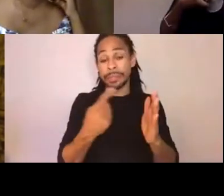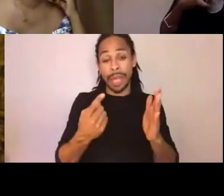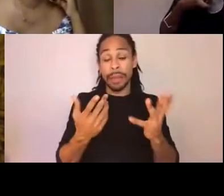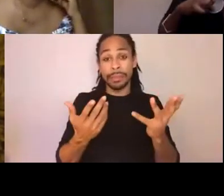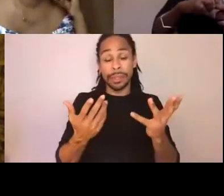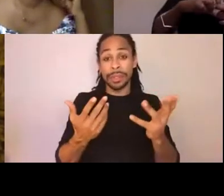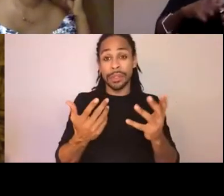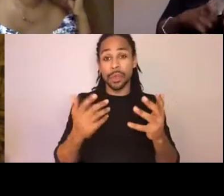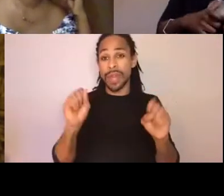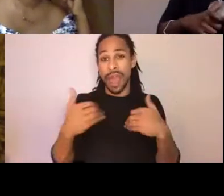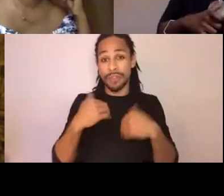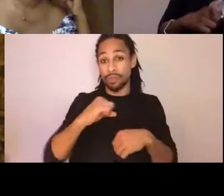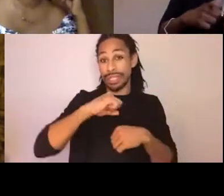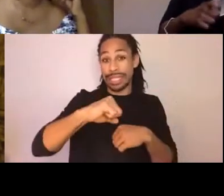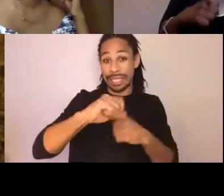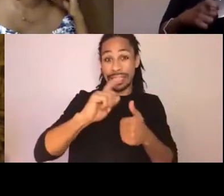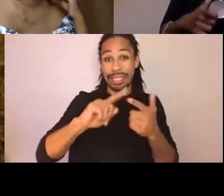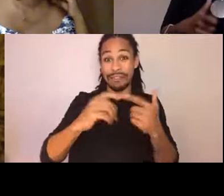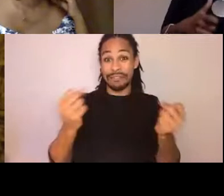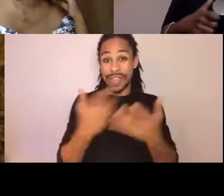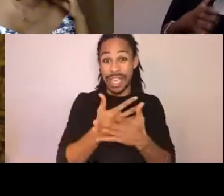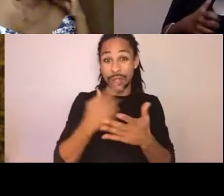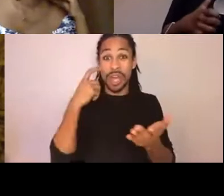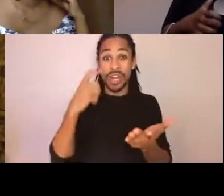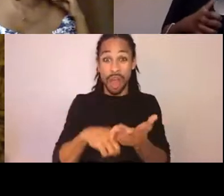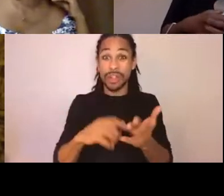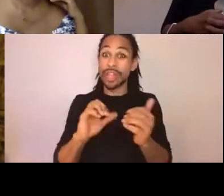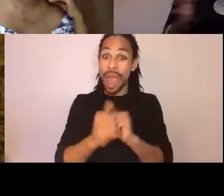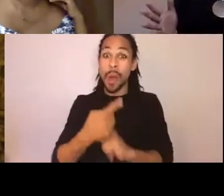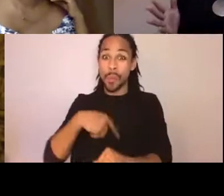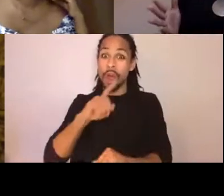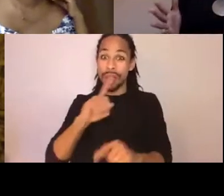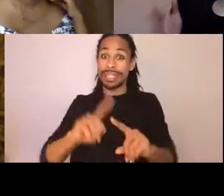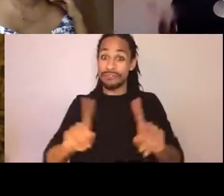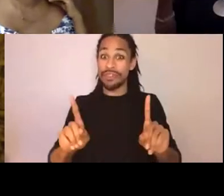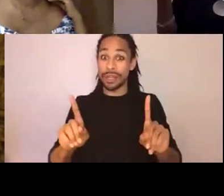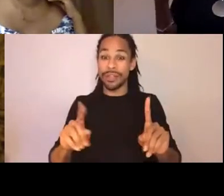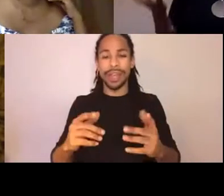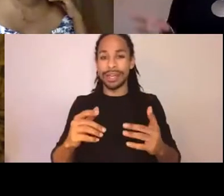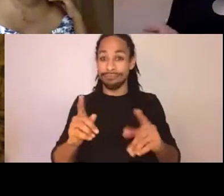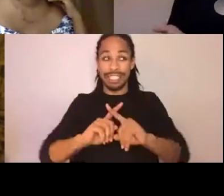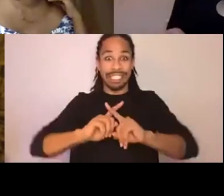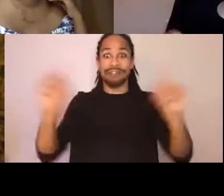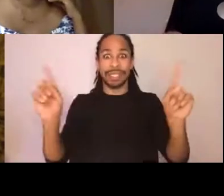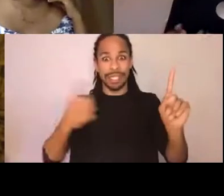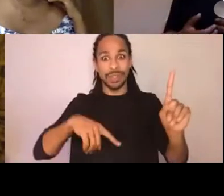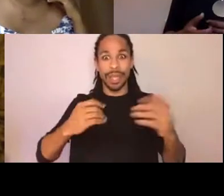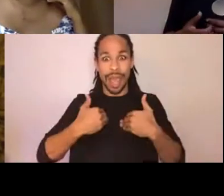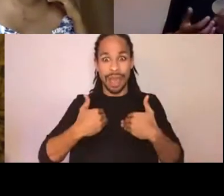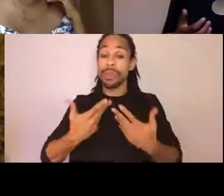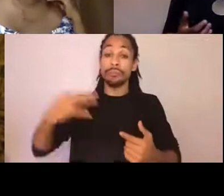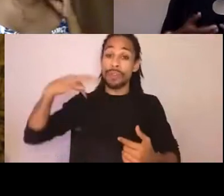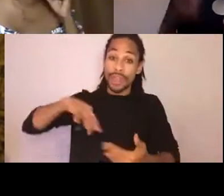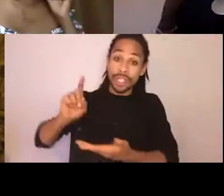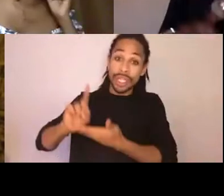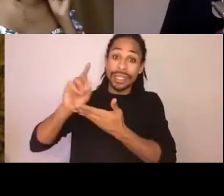fear in acknowledging the ways that we are in fact different, the divergences that we have, the privileges and oppression, you know, things